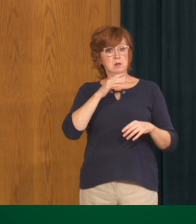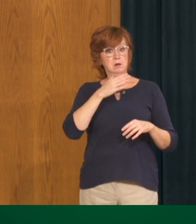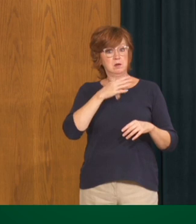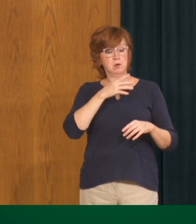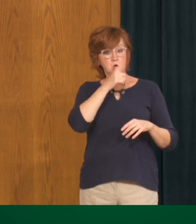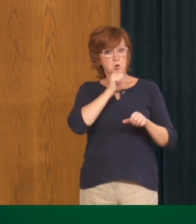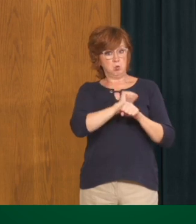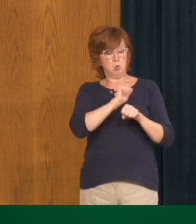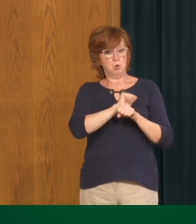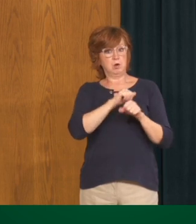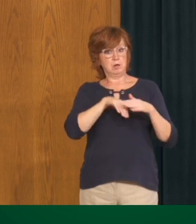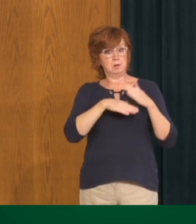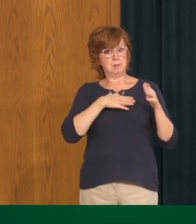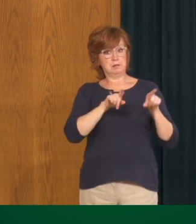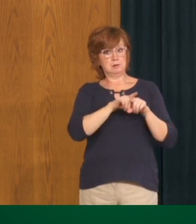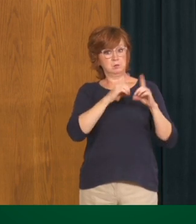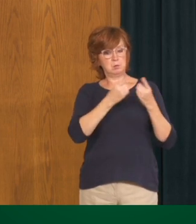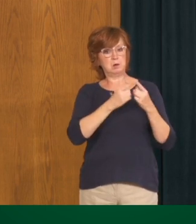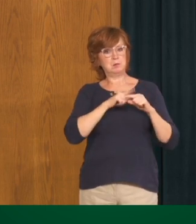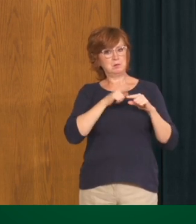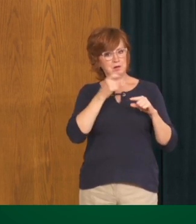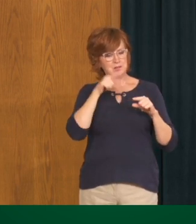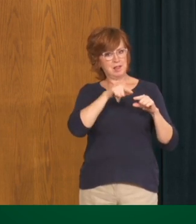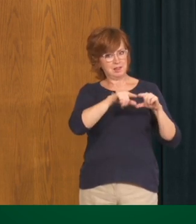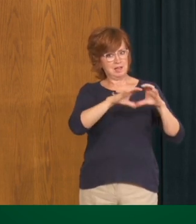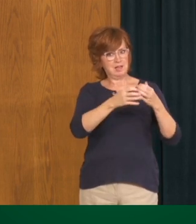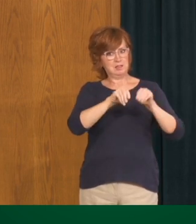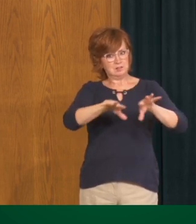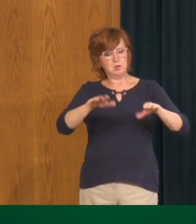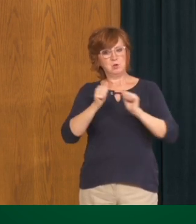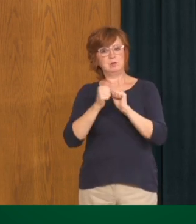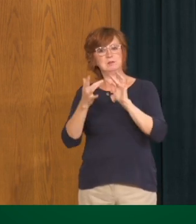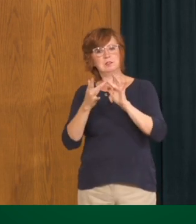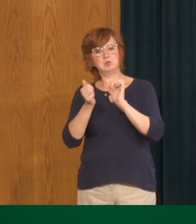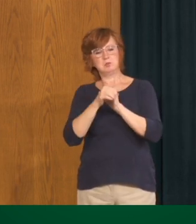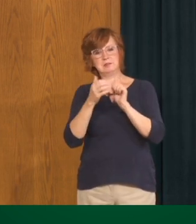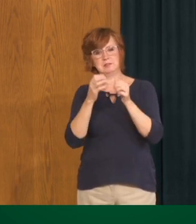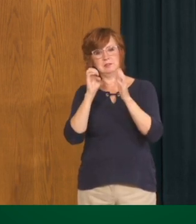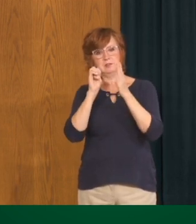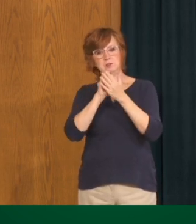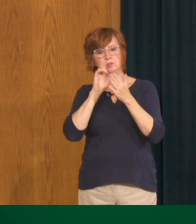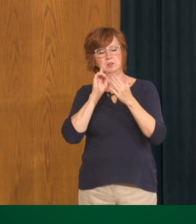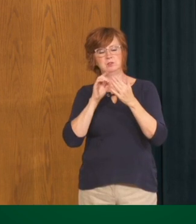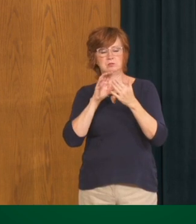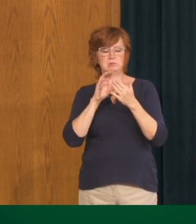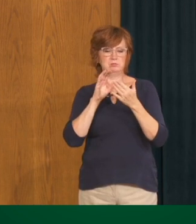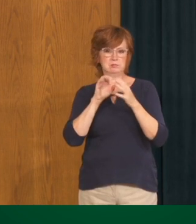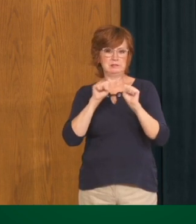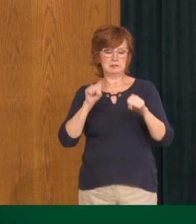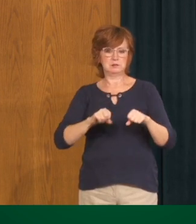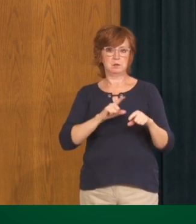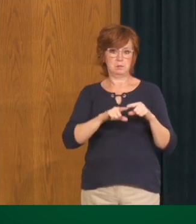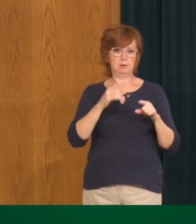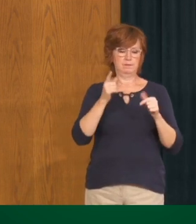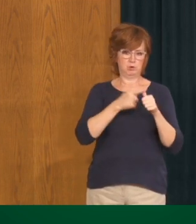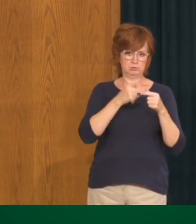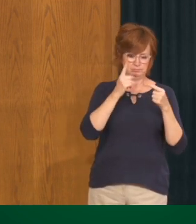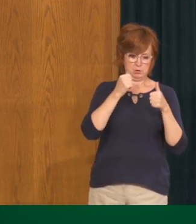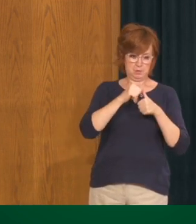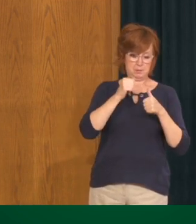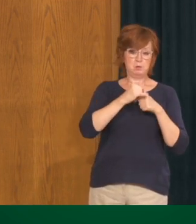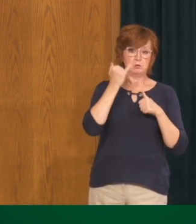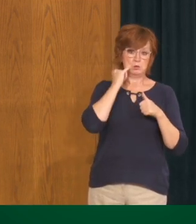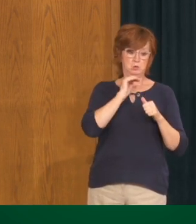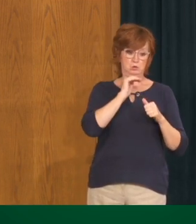that having a child first of all, we expect that children who are unwell will stay at home. But if a child does become unwell in